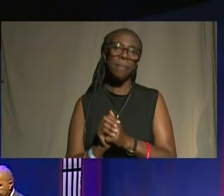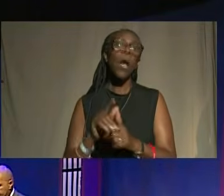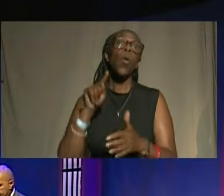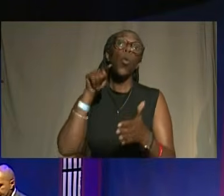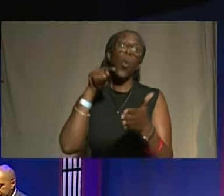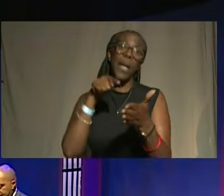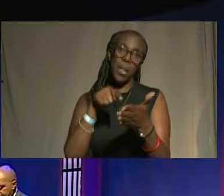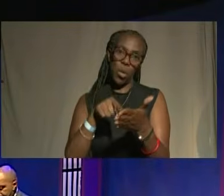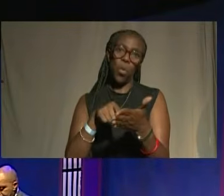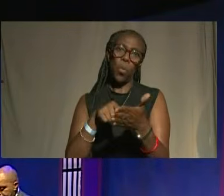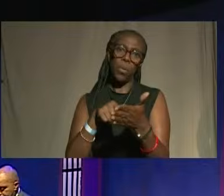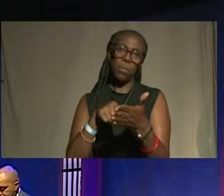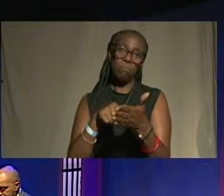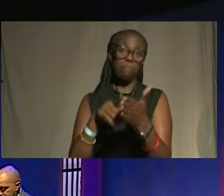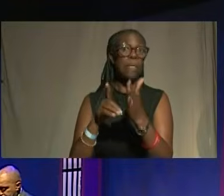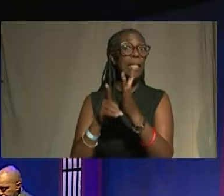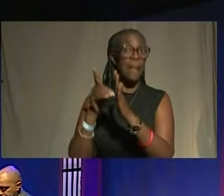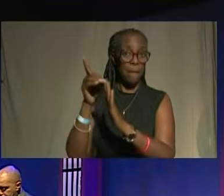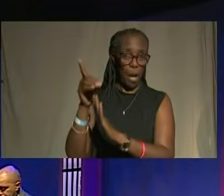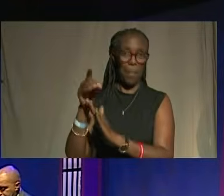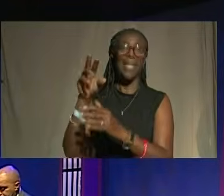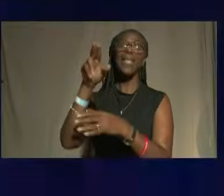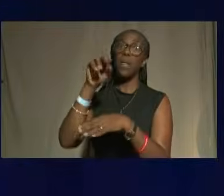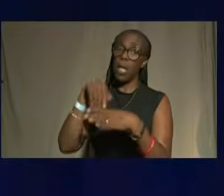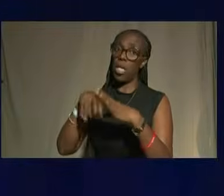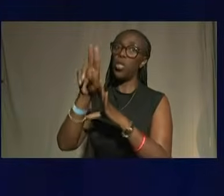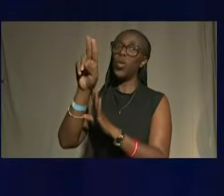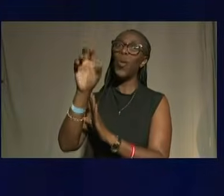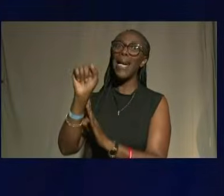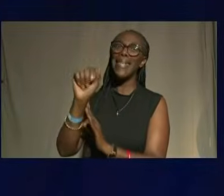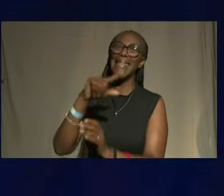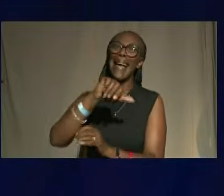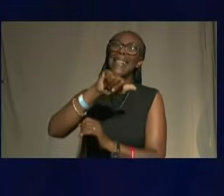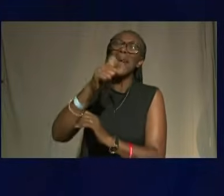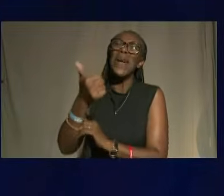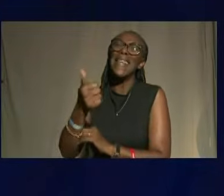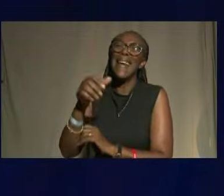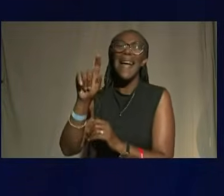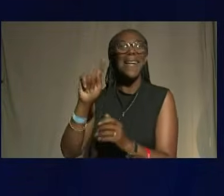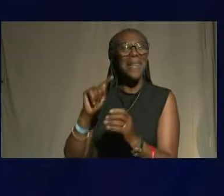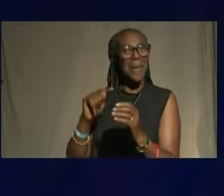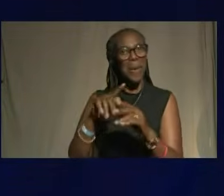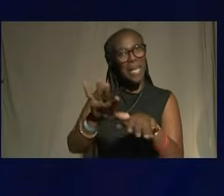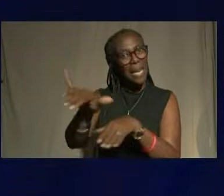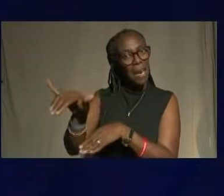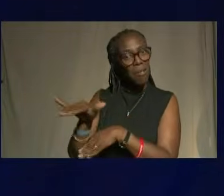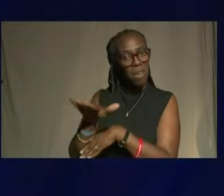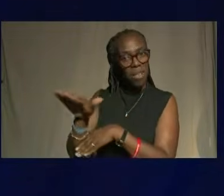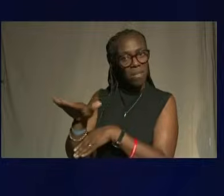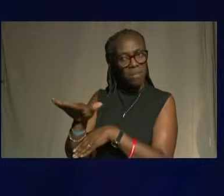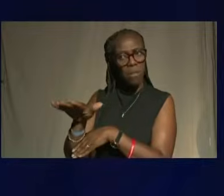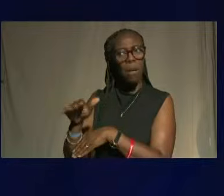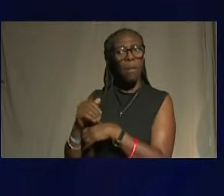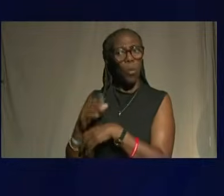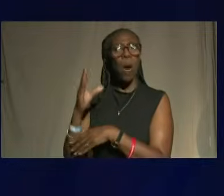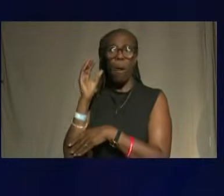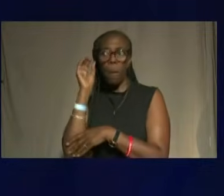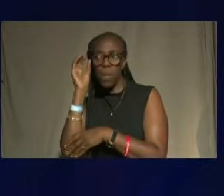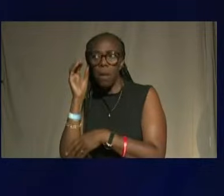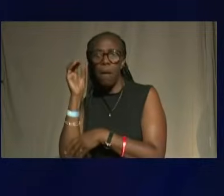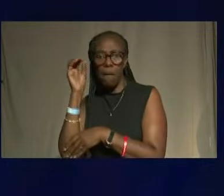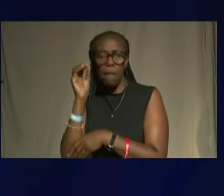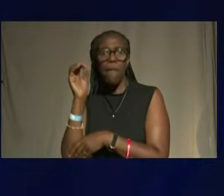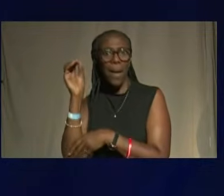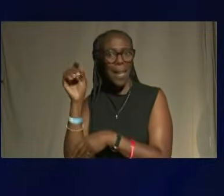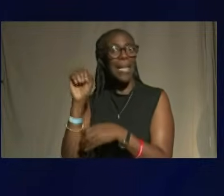we note the developments in the U.S. and other territories as it relates to remittances, and we're observing the situation. We also